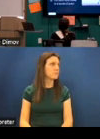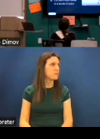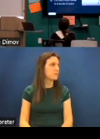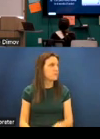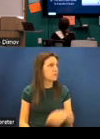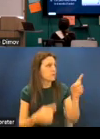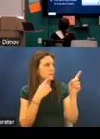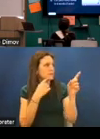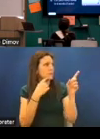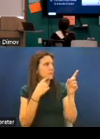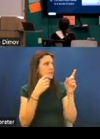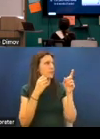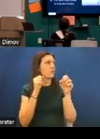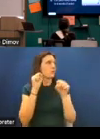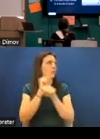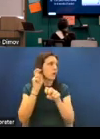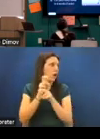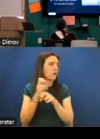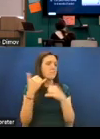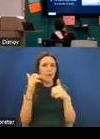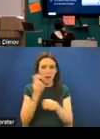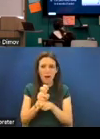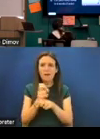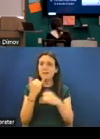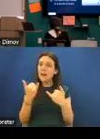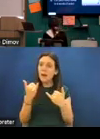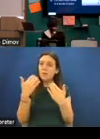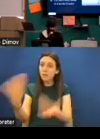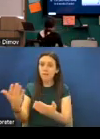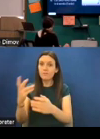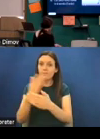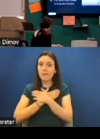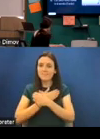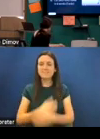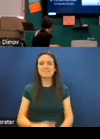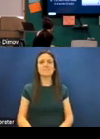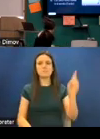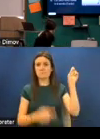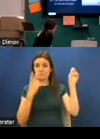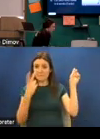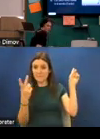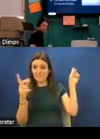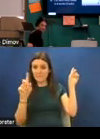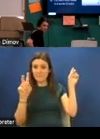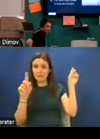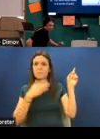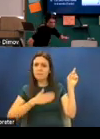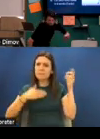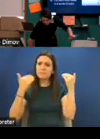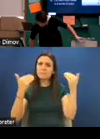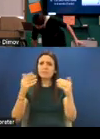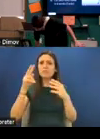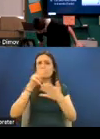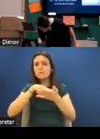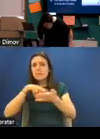now it's time to Now rest, it's time so to you're good. Okay. Can everybody see these? Take a minute, read them. What do you